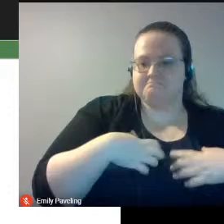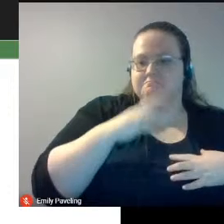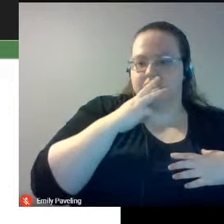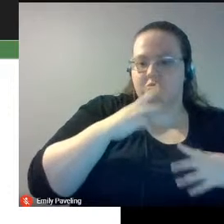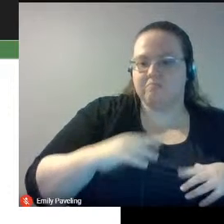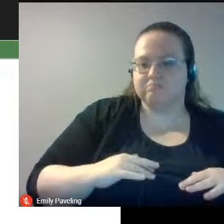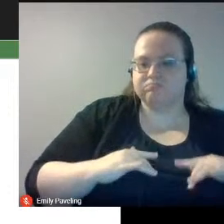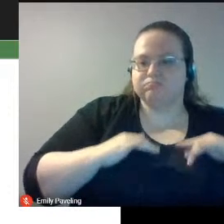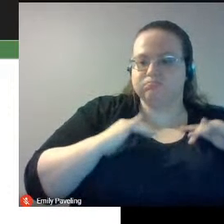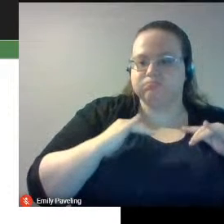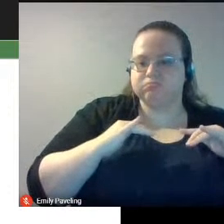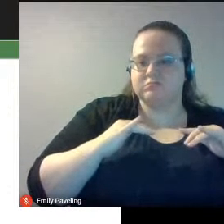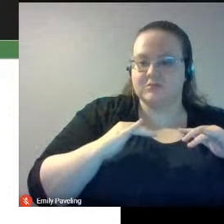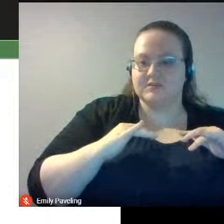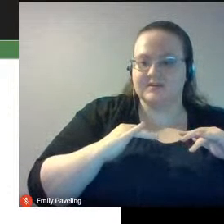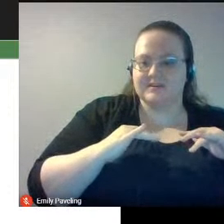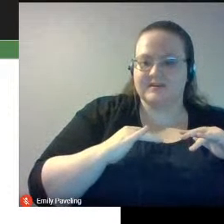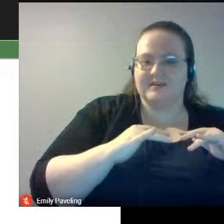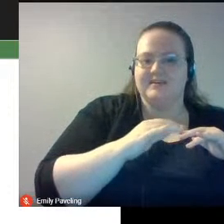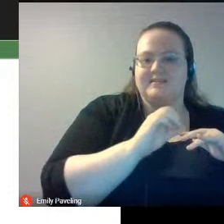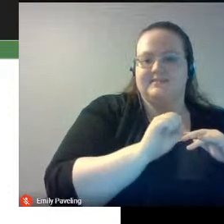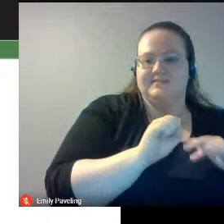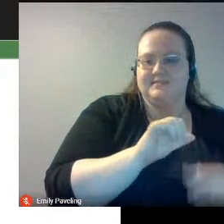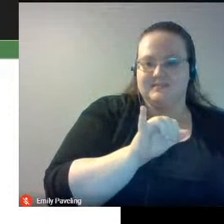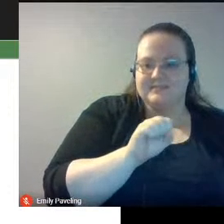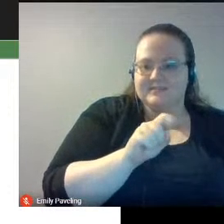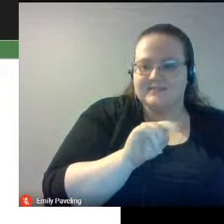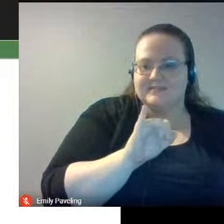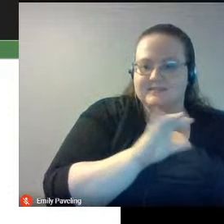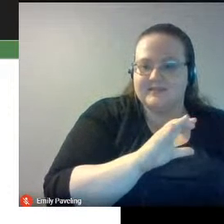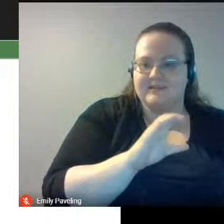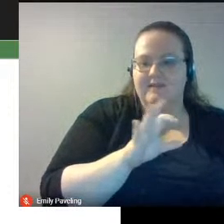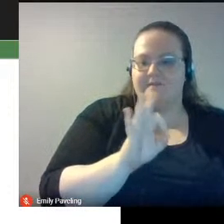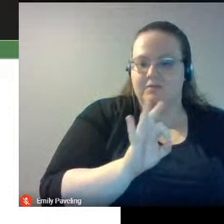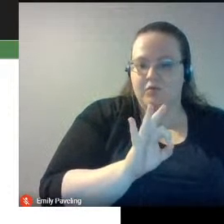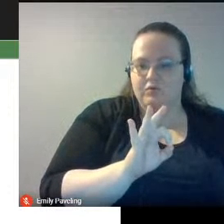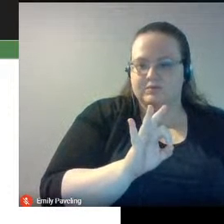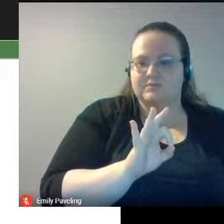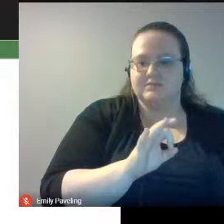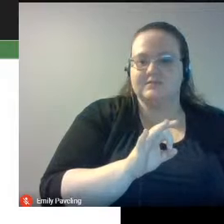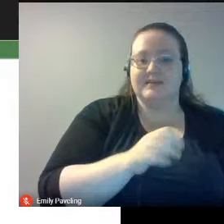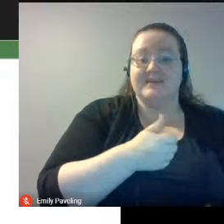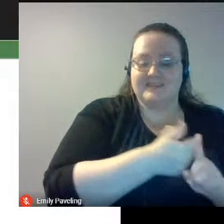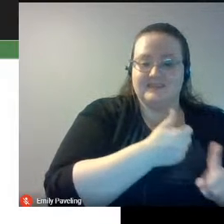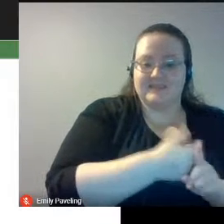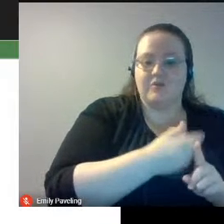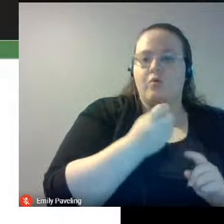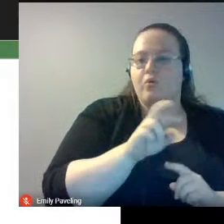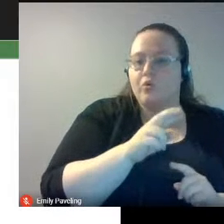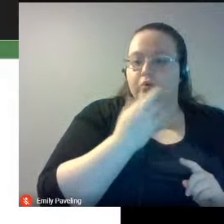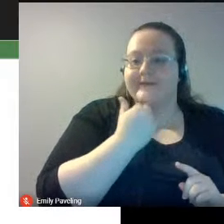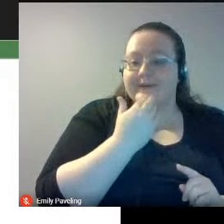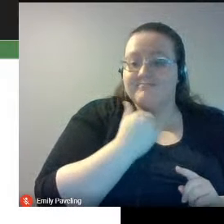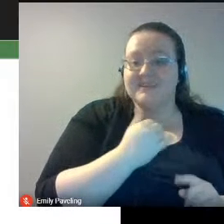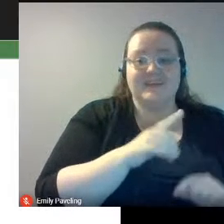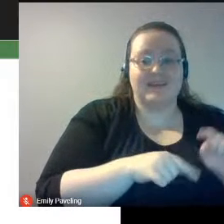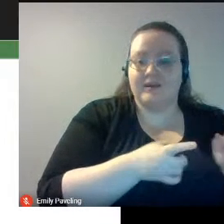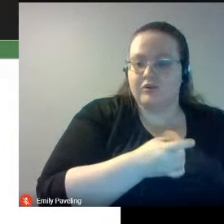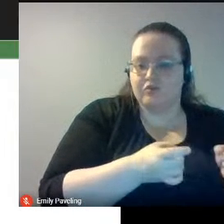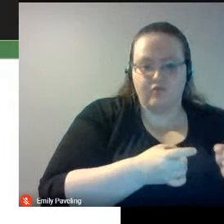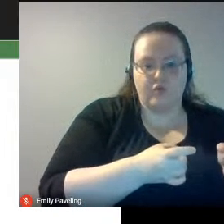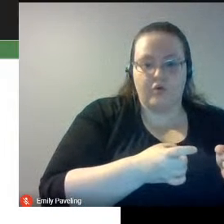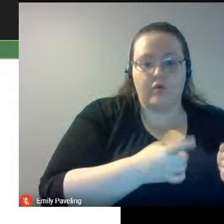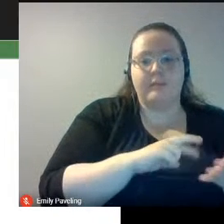system's ability to function well, or diabetes that is not well controlled, may be more at risk. Talk